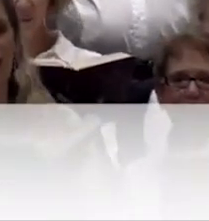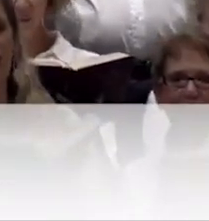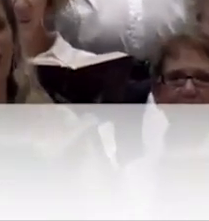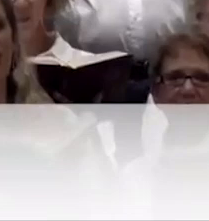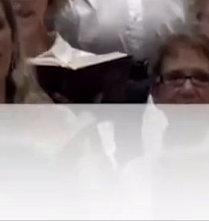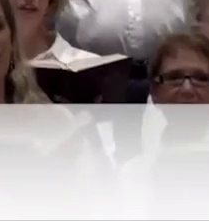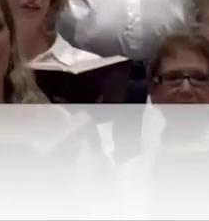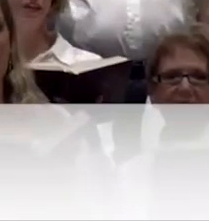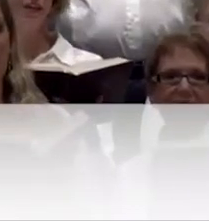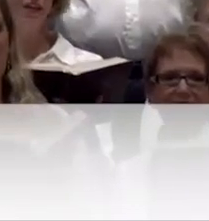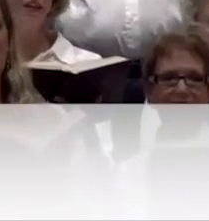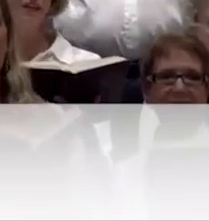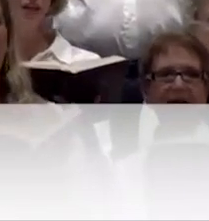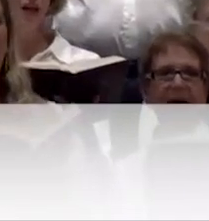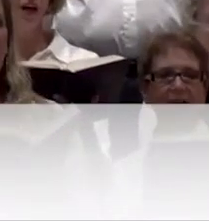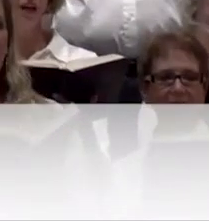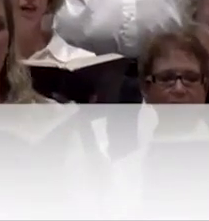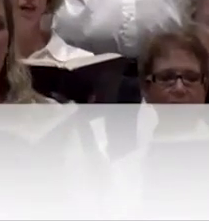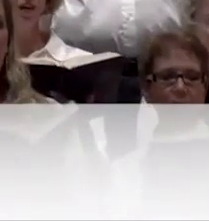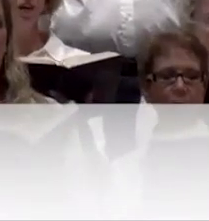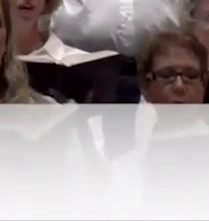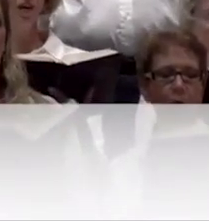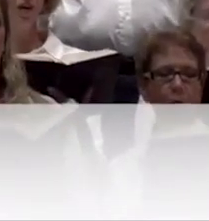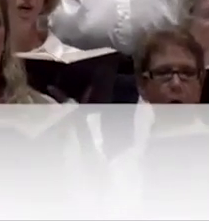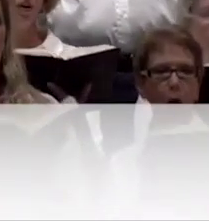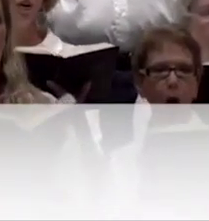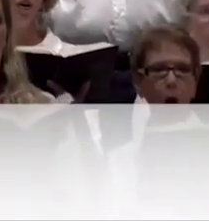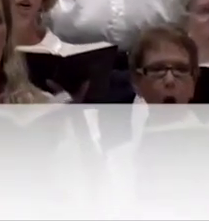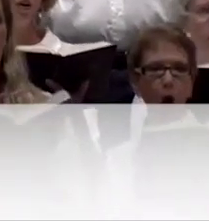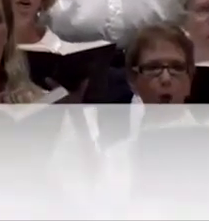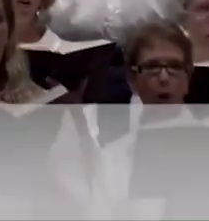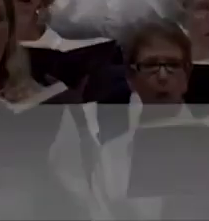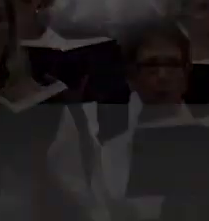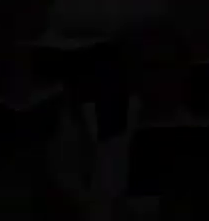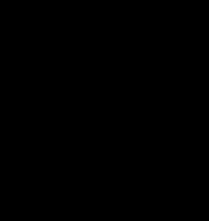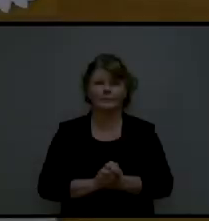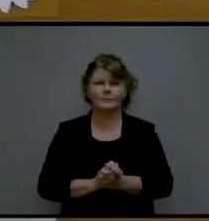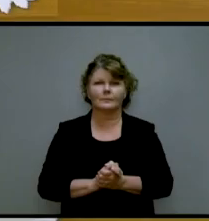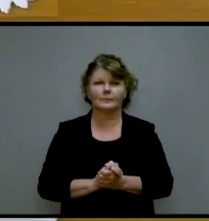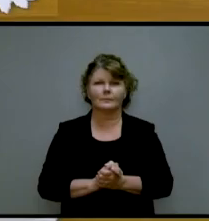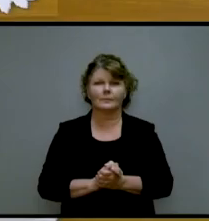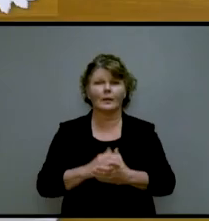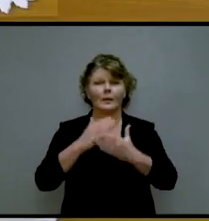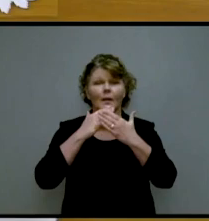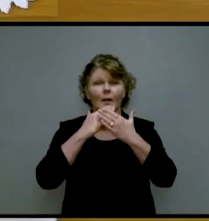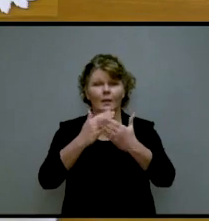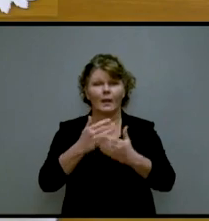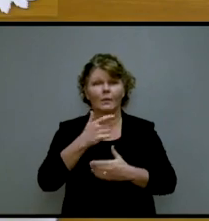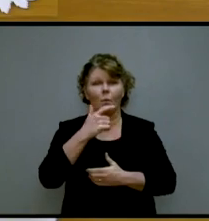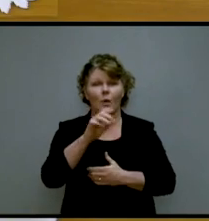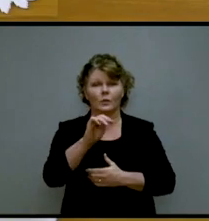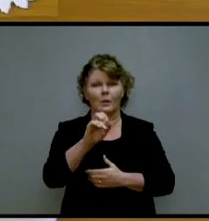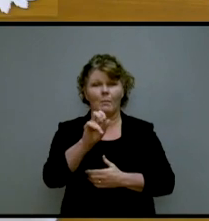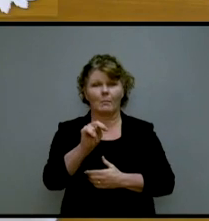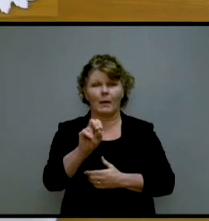peace I know. Thank you for